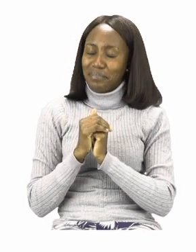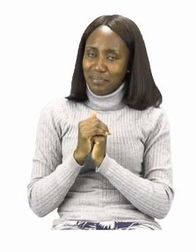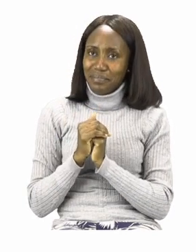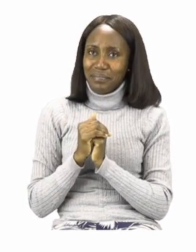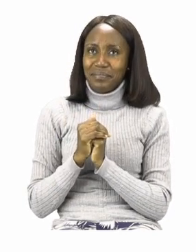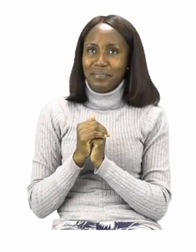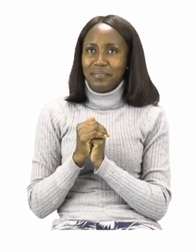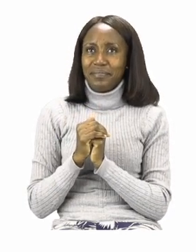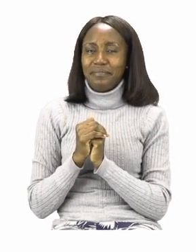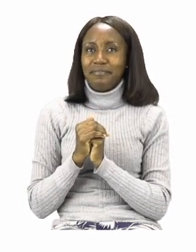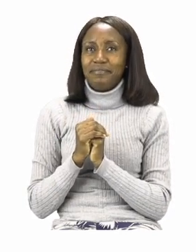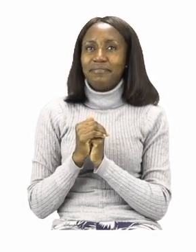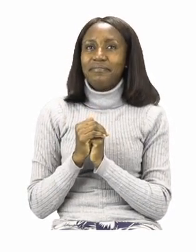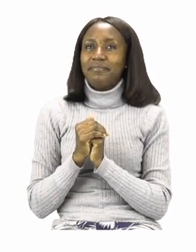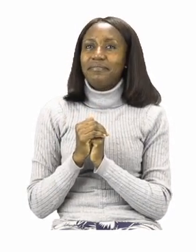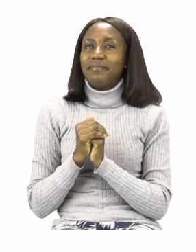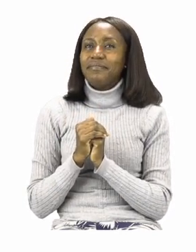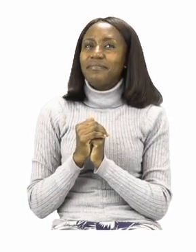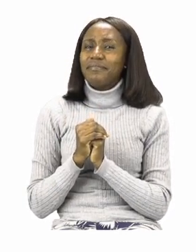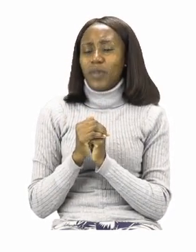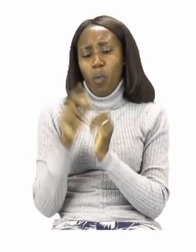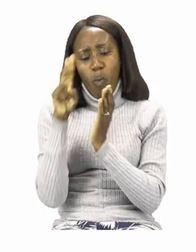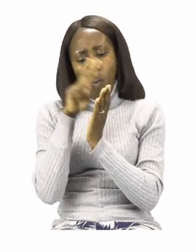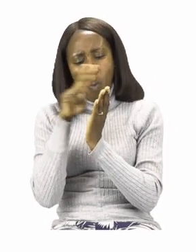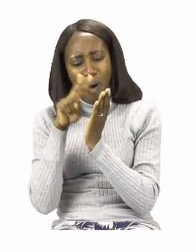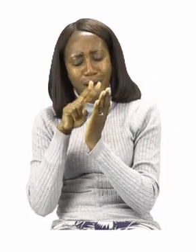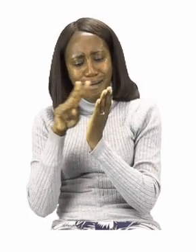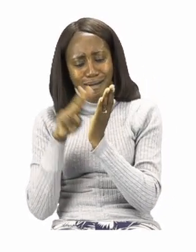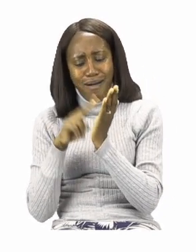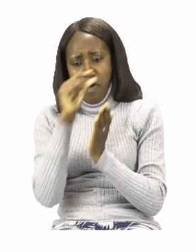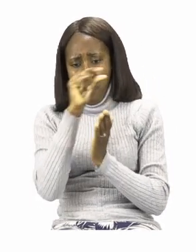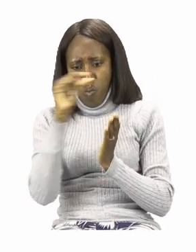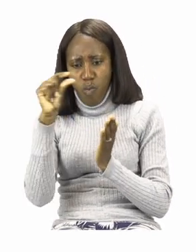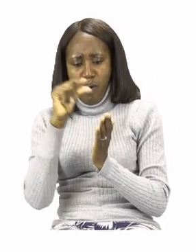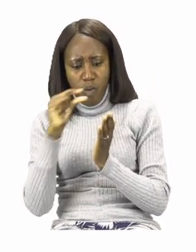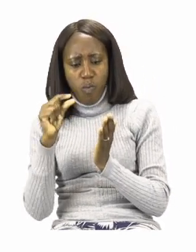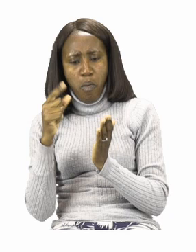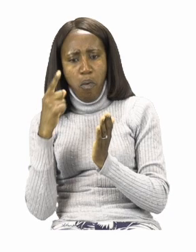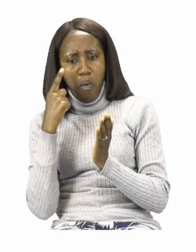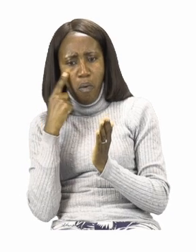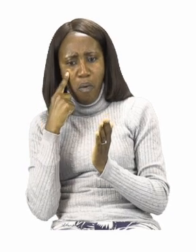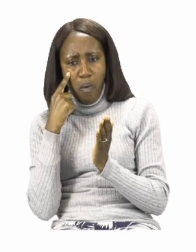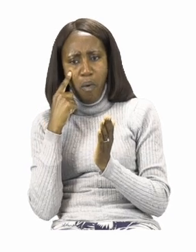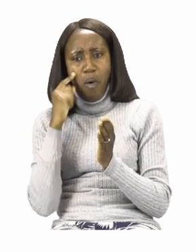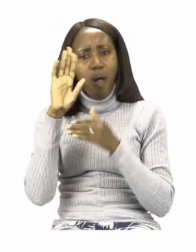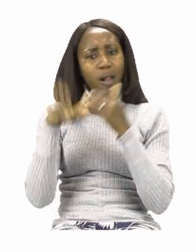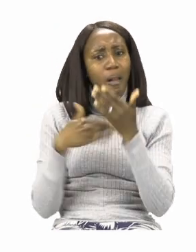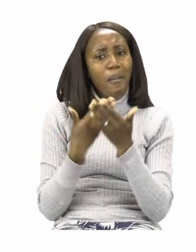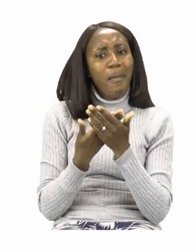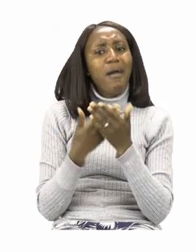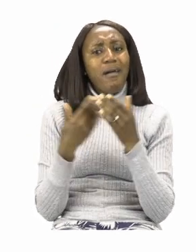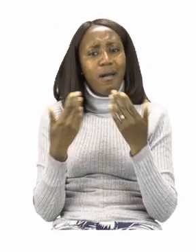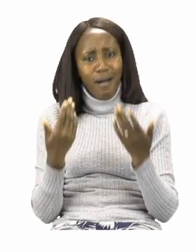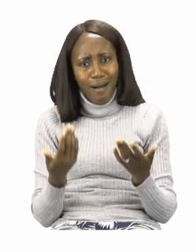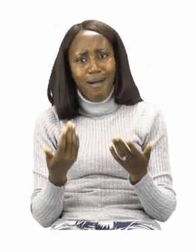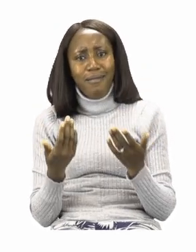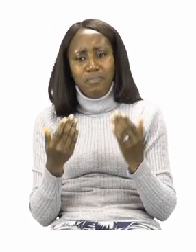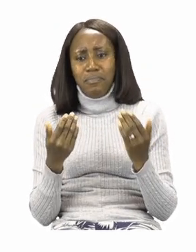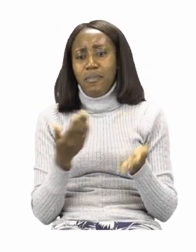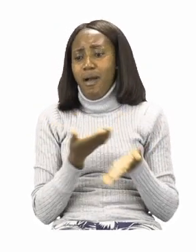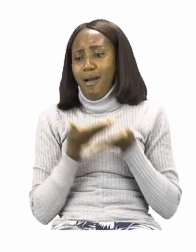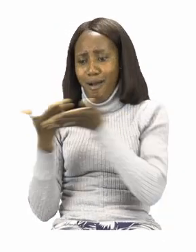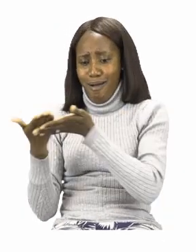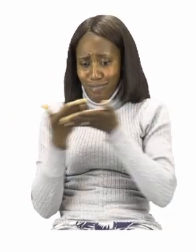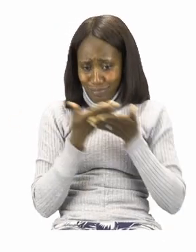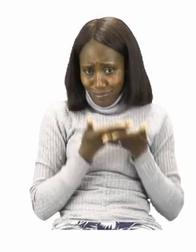read the book. We read the words and look at the pictures. We help each other